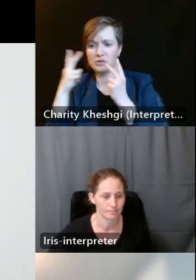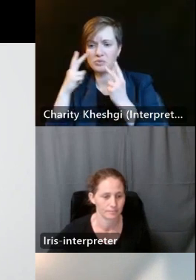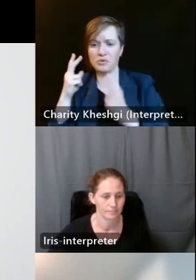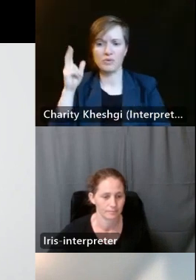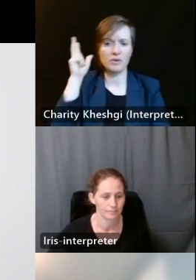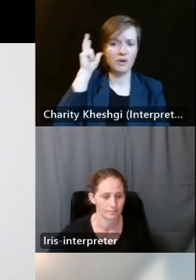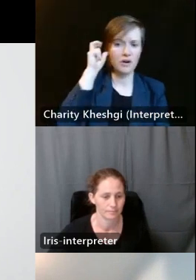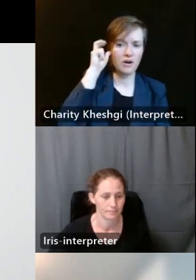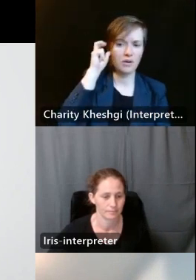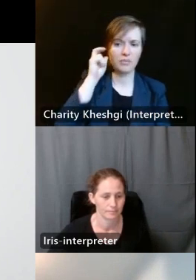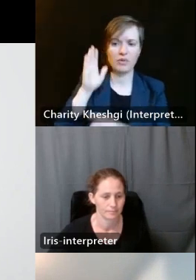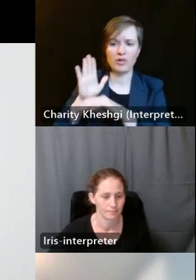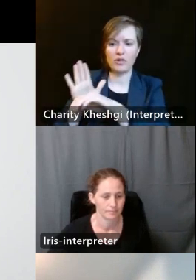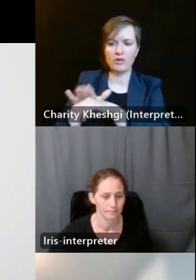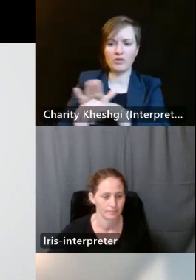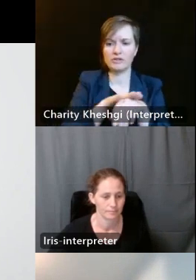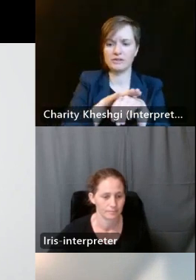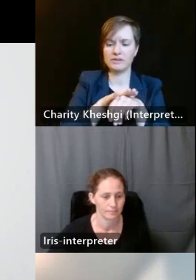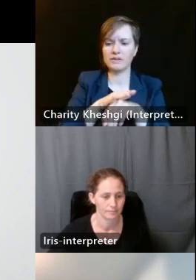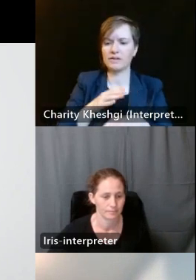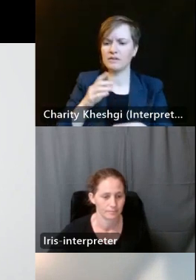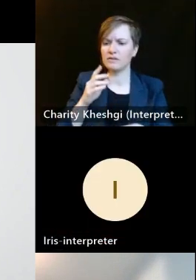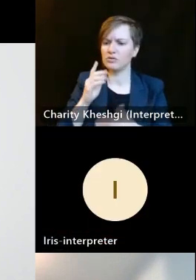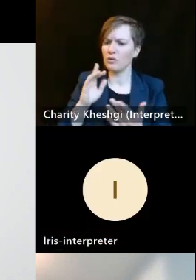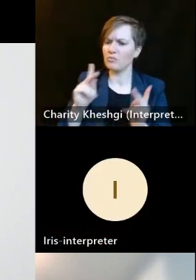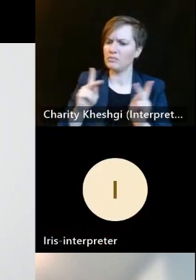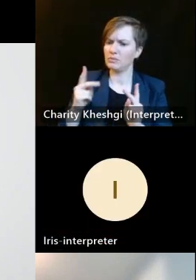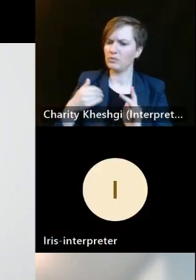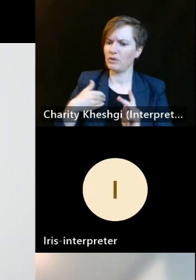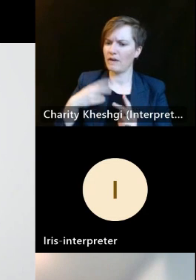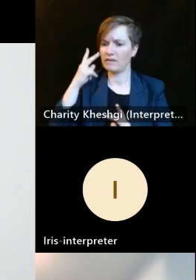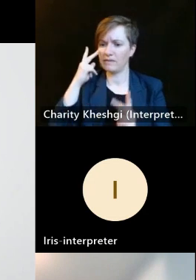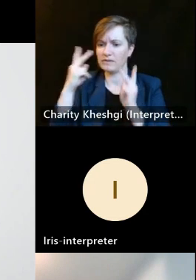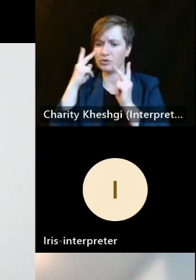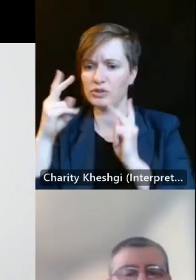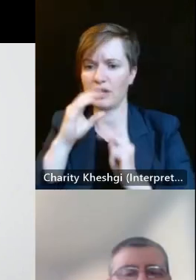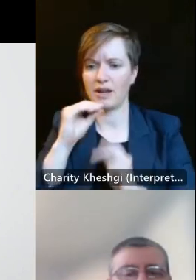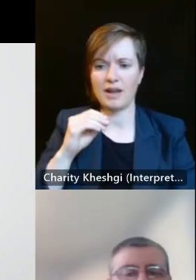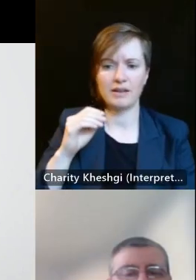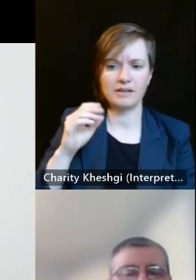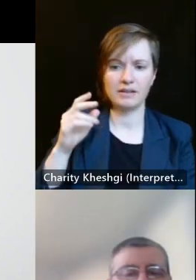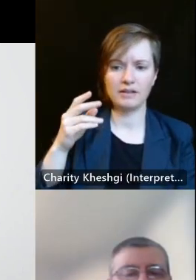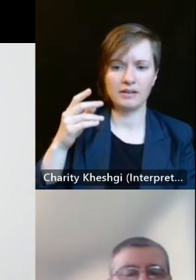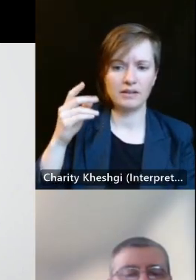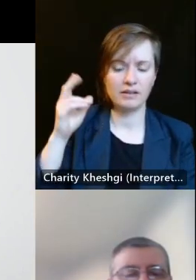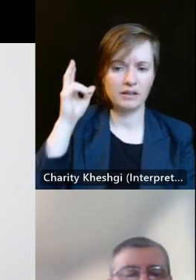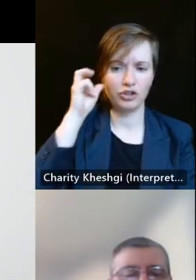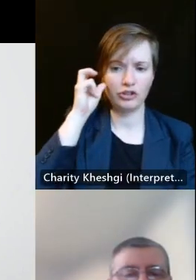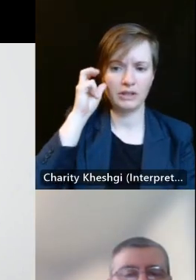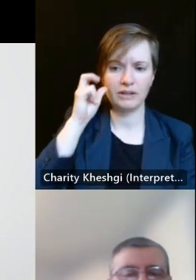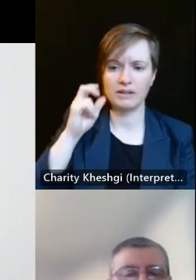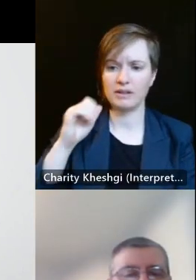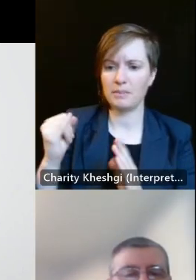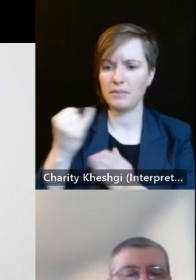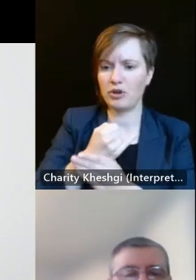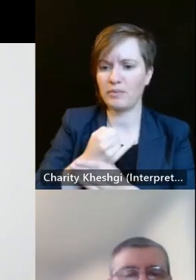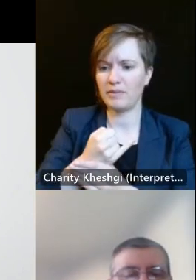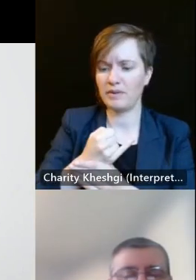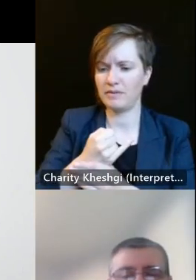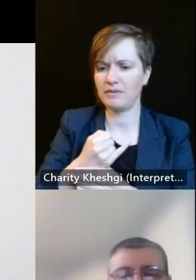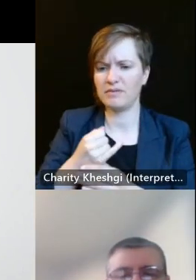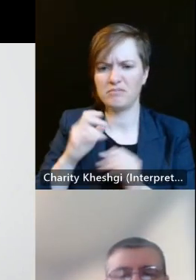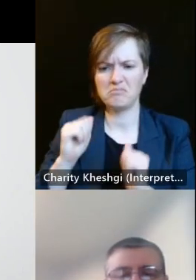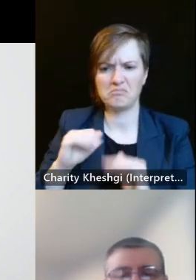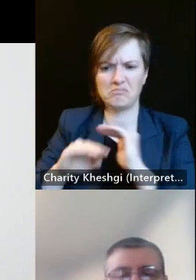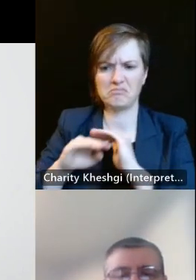reach individuals with hearing and visual impairments, using qualified sign language interpreters and open captioning